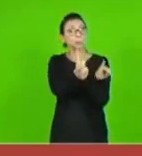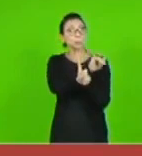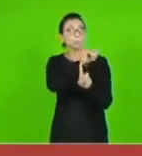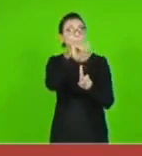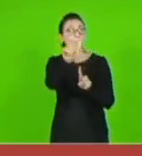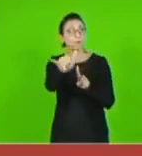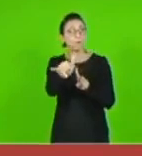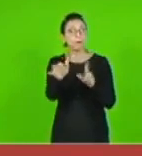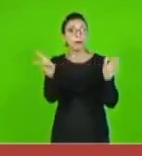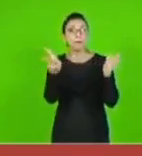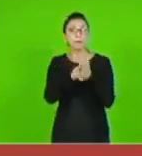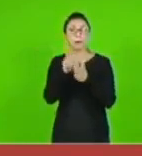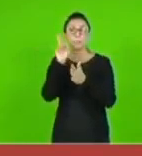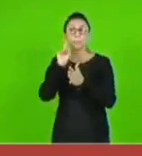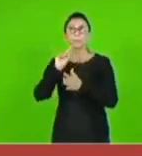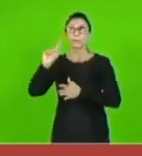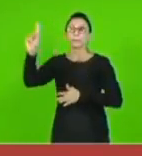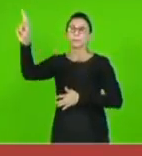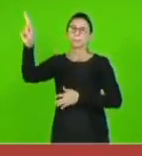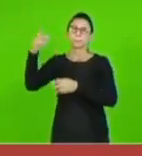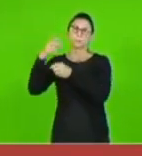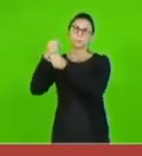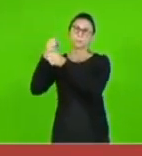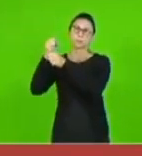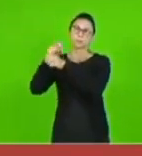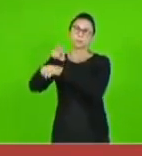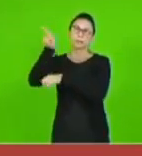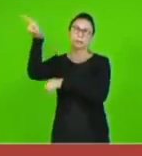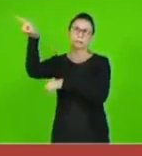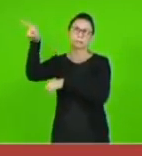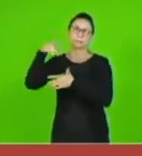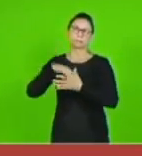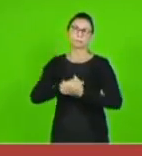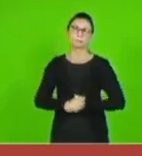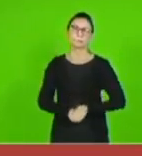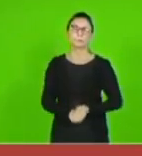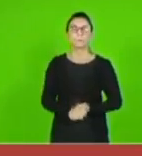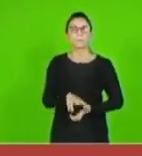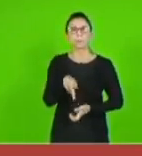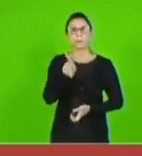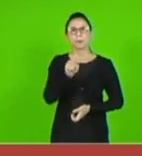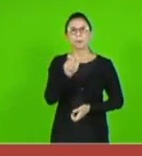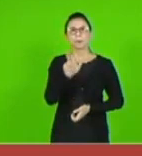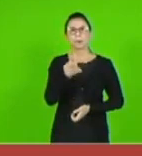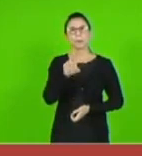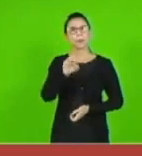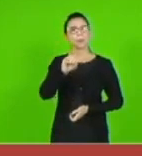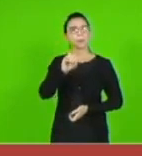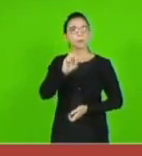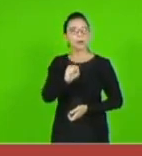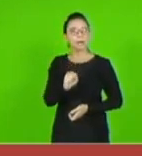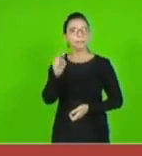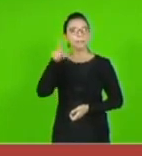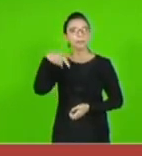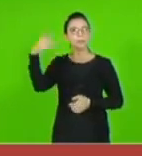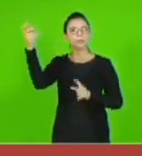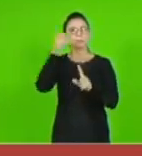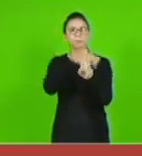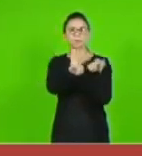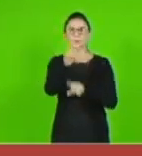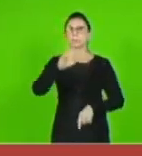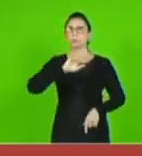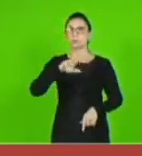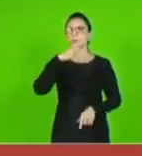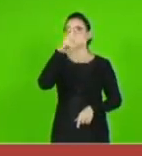happen. Everything that is prophetic is counted by the time of the Lord, is measured by the time of the